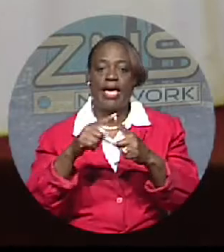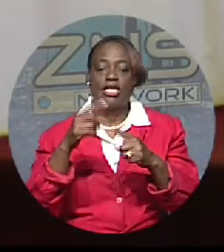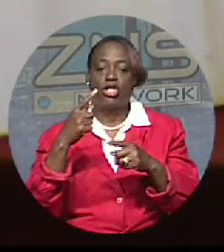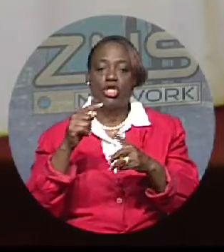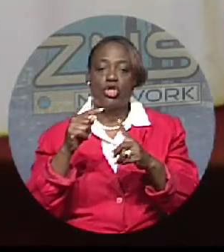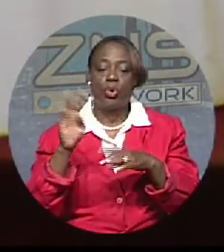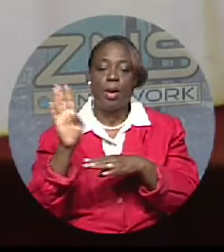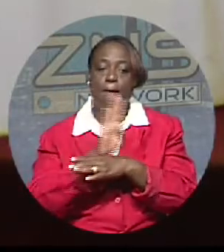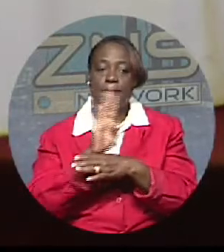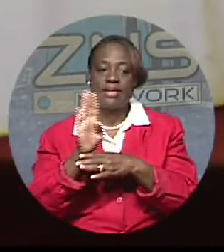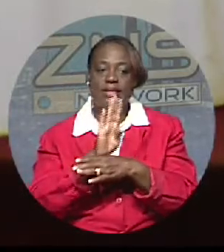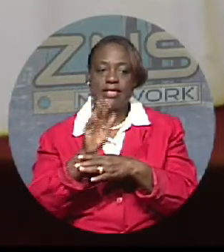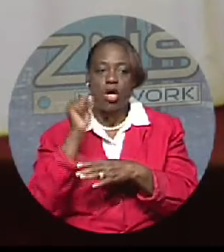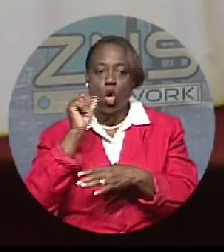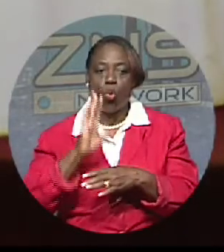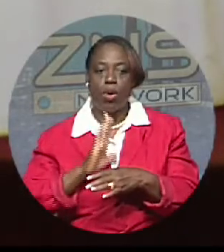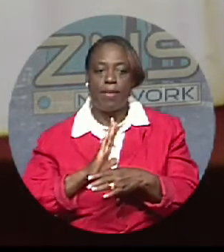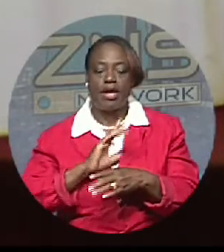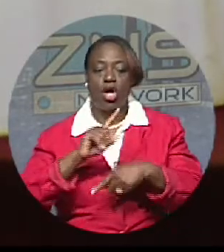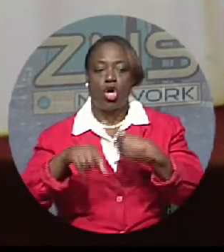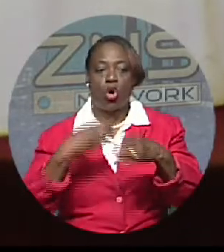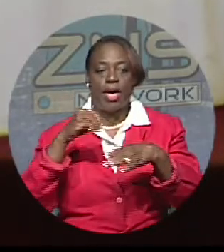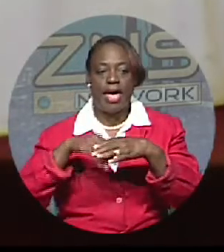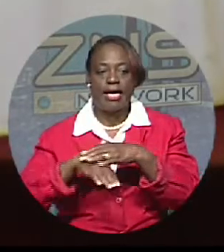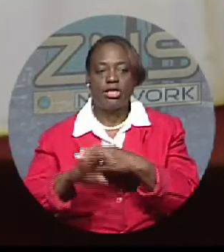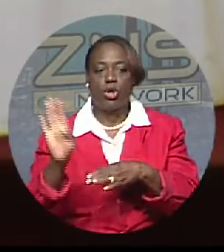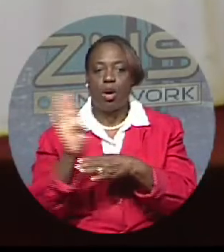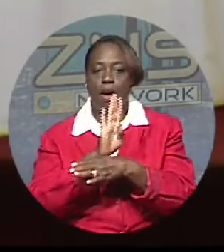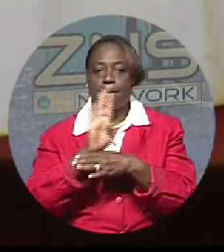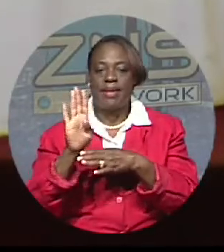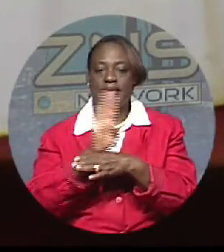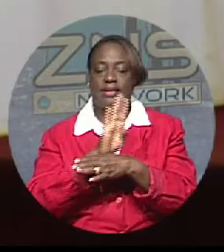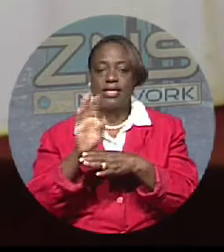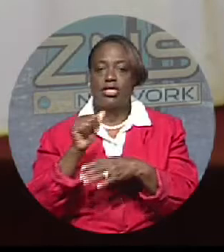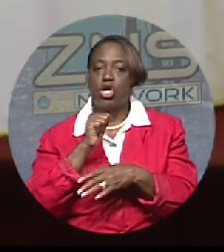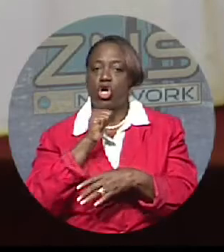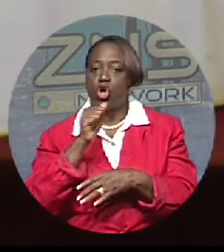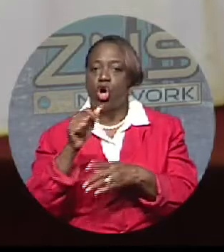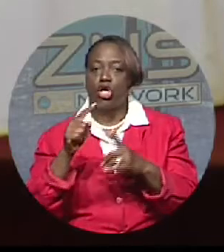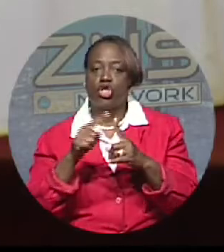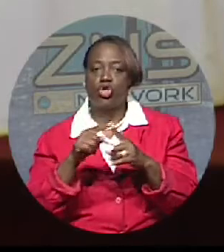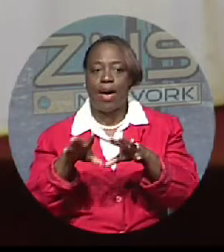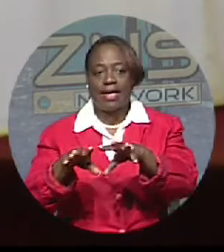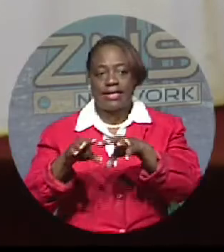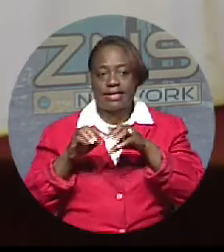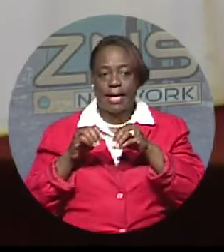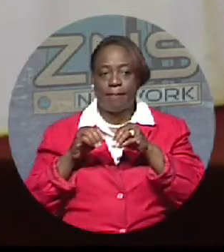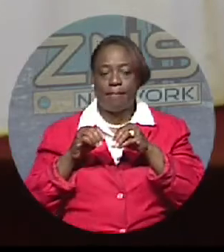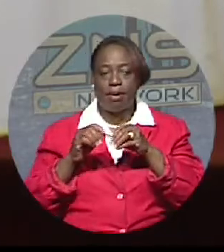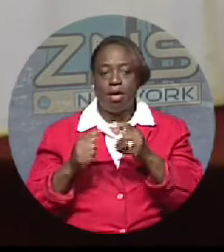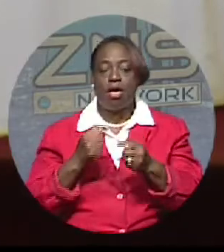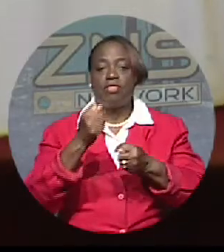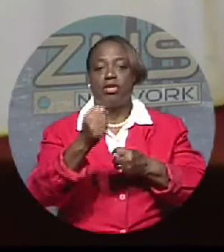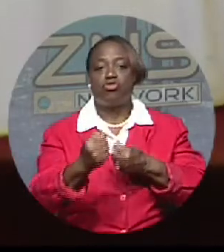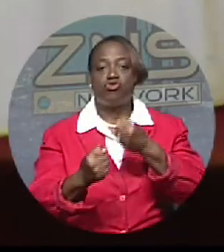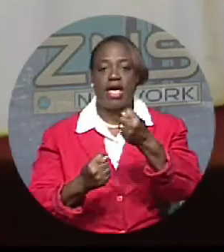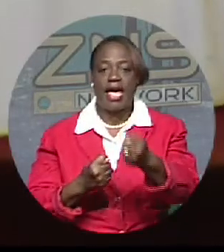And women going into business, not just of accepting the trade where I sew for